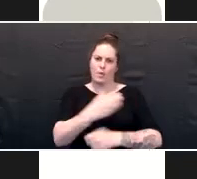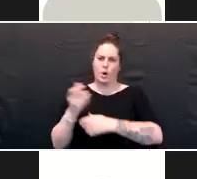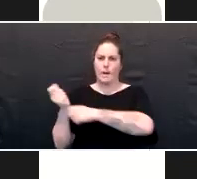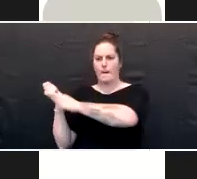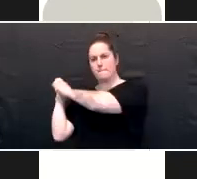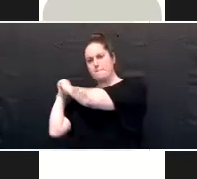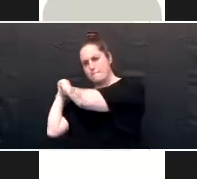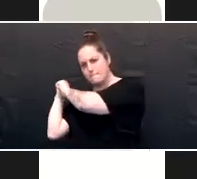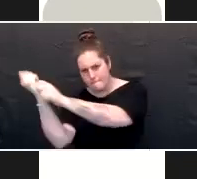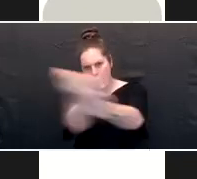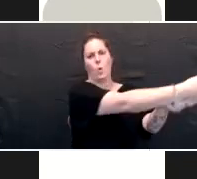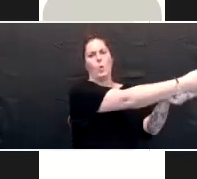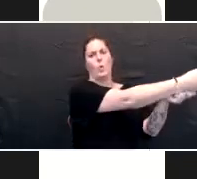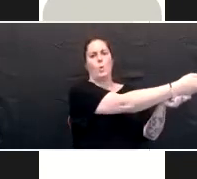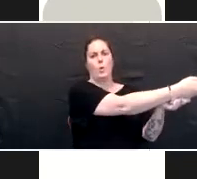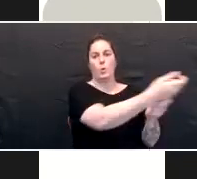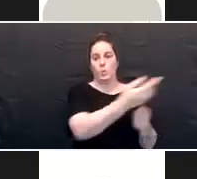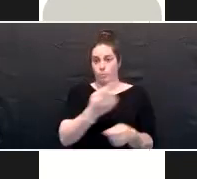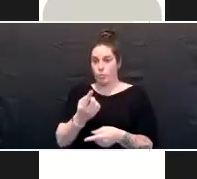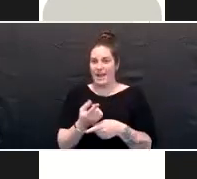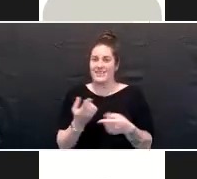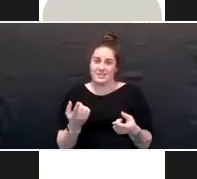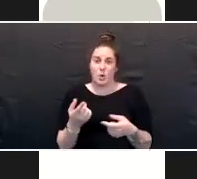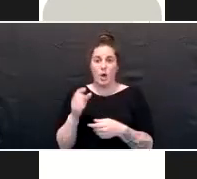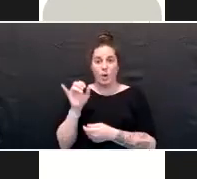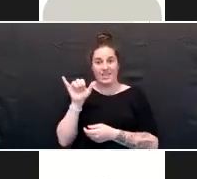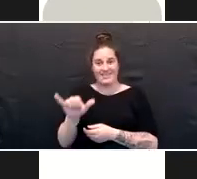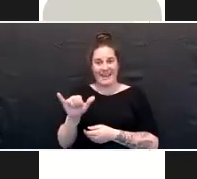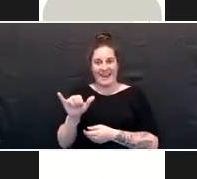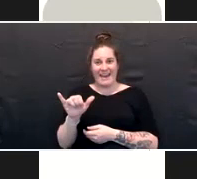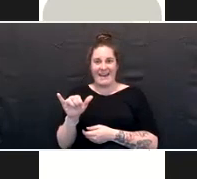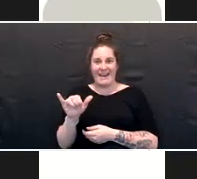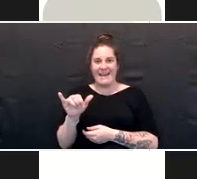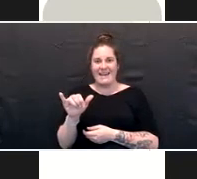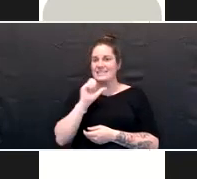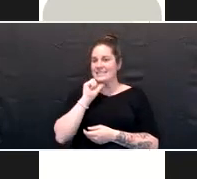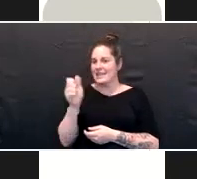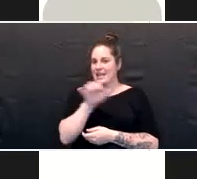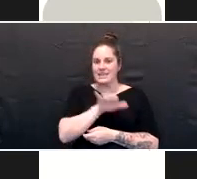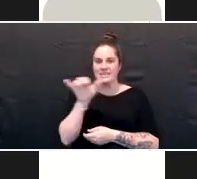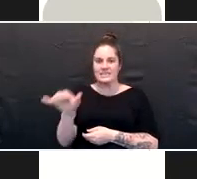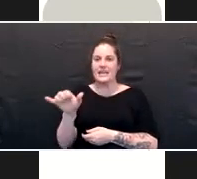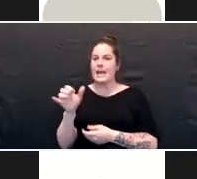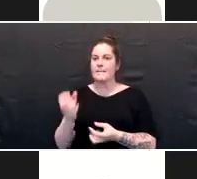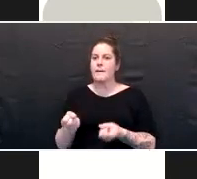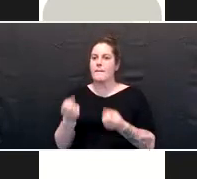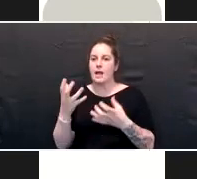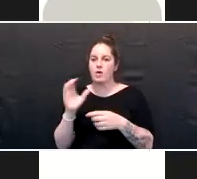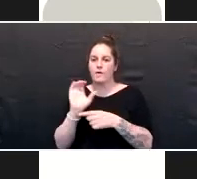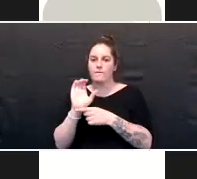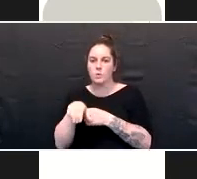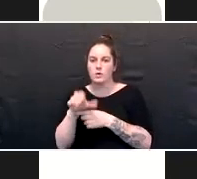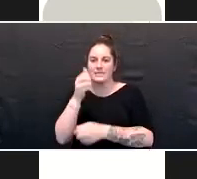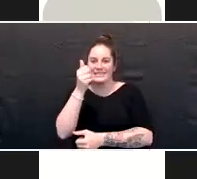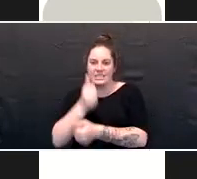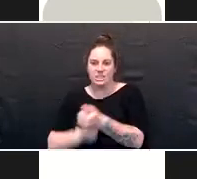hitters. But even for those power hitters, they don't hit the ball with the same amount of force every time.